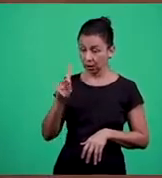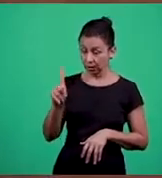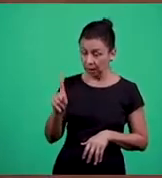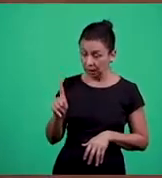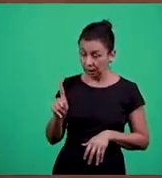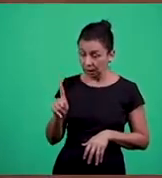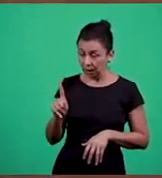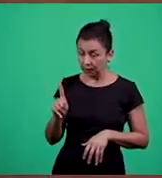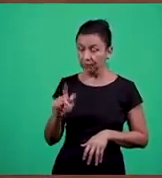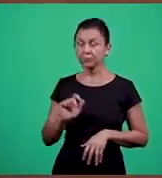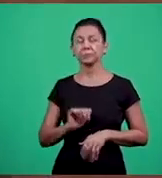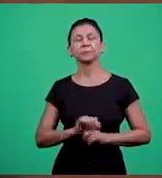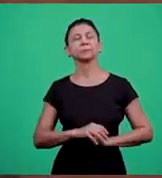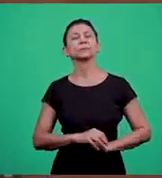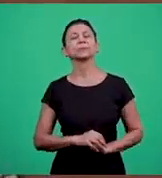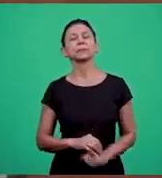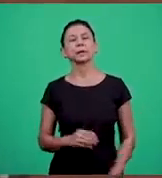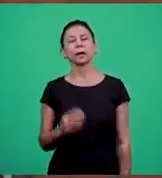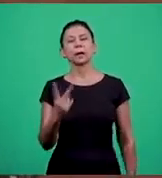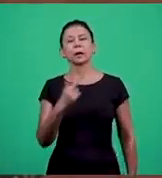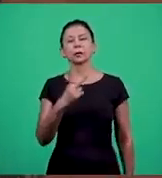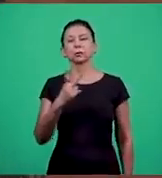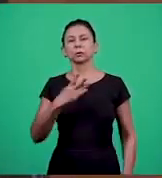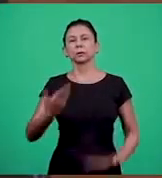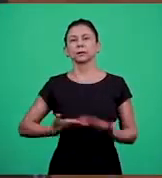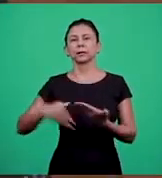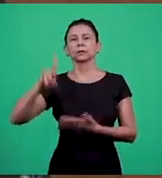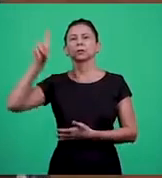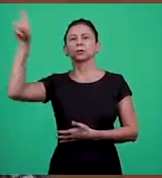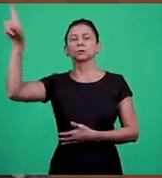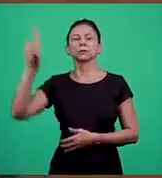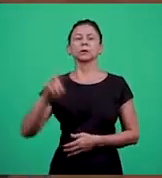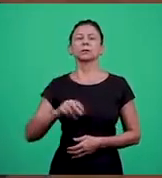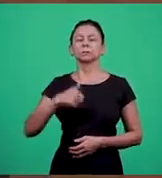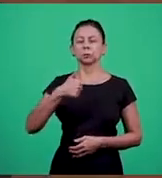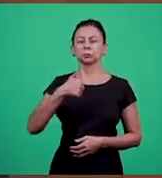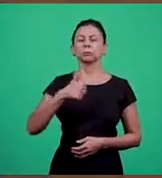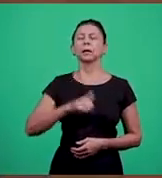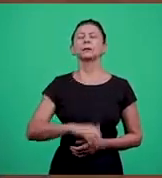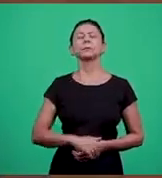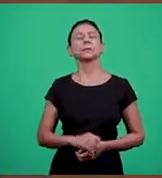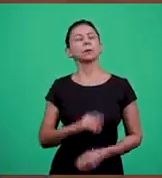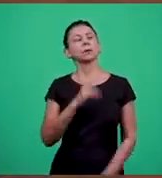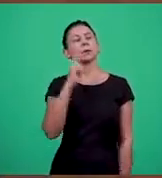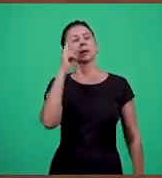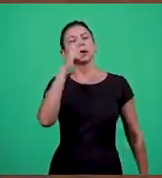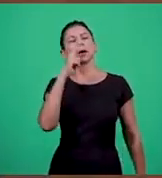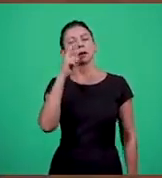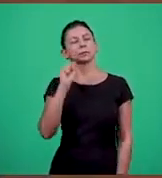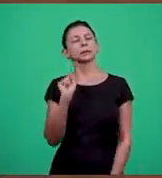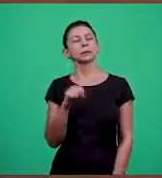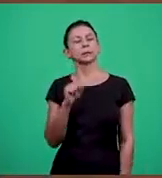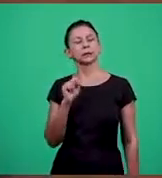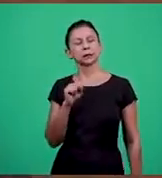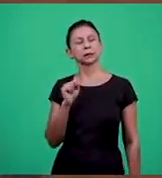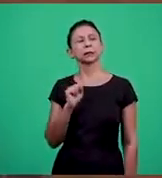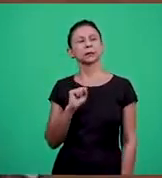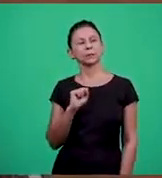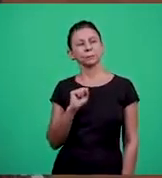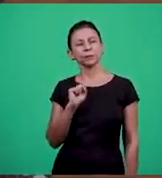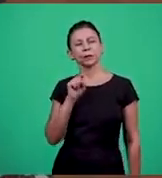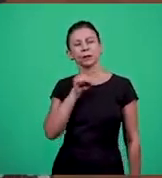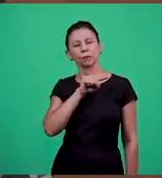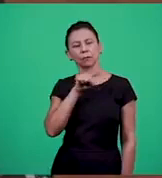entered that city would be conquered. And she also asked for a sign so that she would not